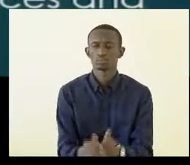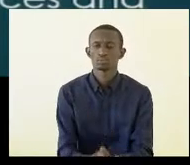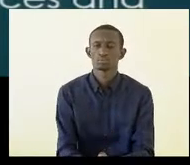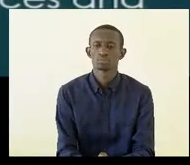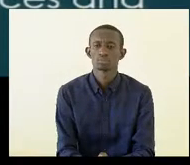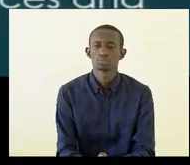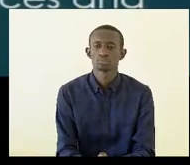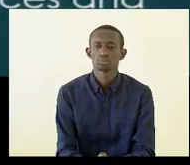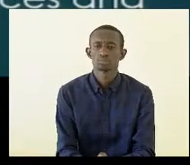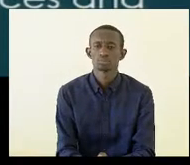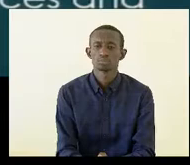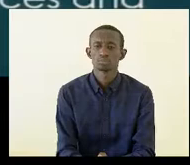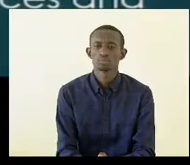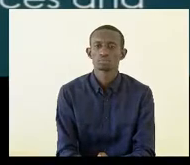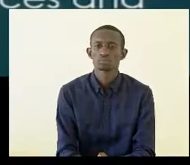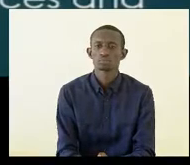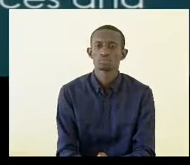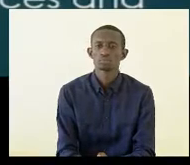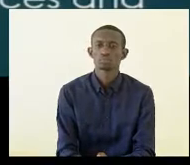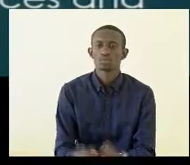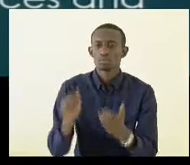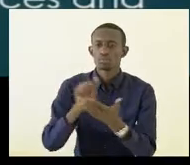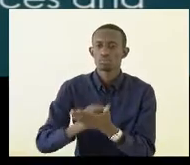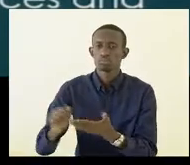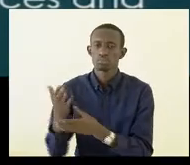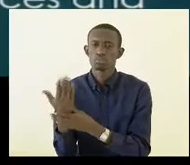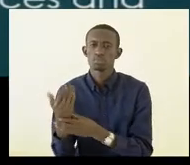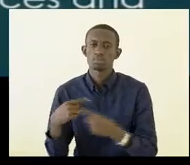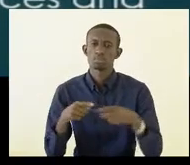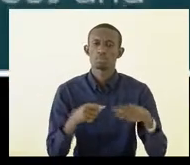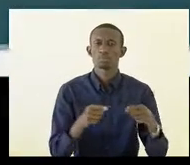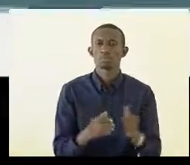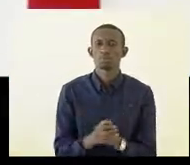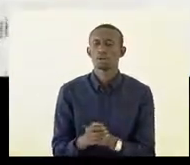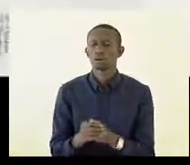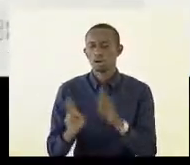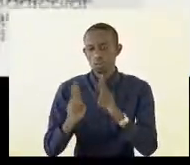The larger the ecological footprint, the more resources we consume. So think about it.